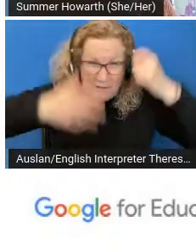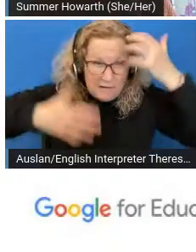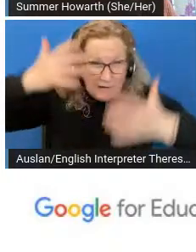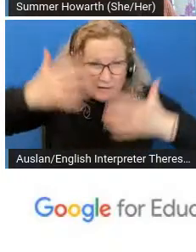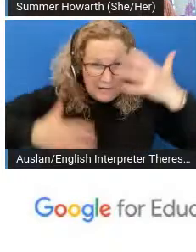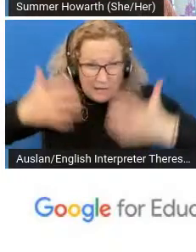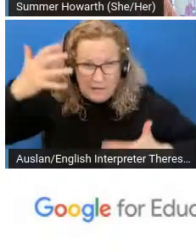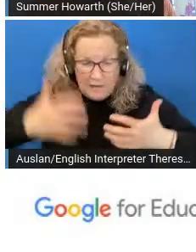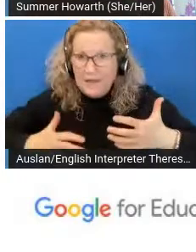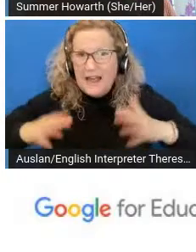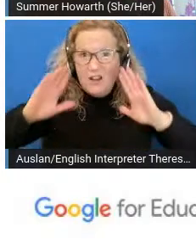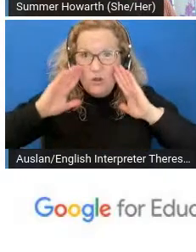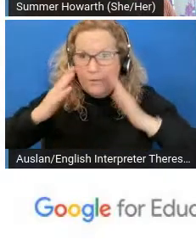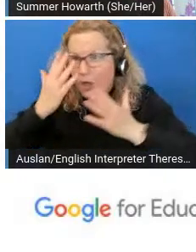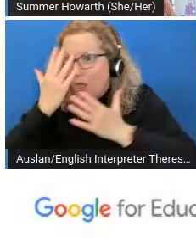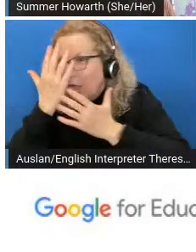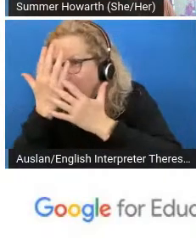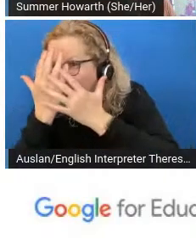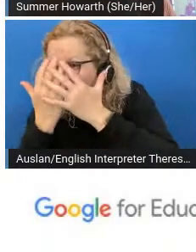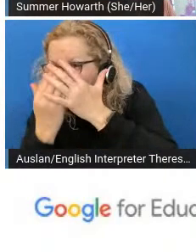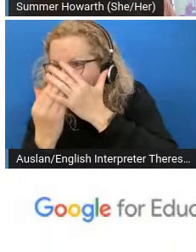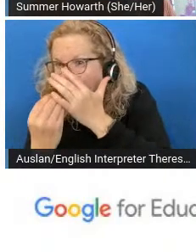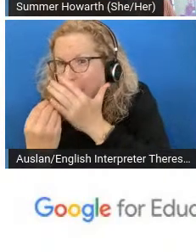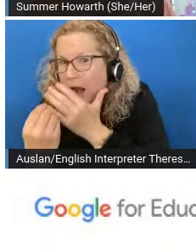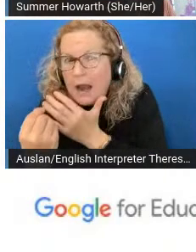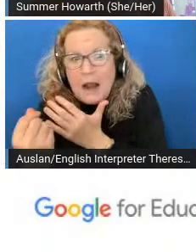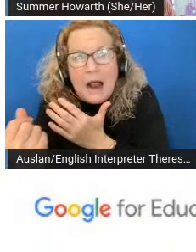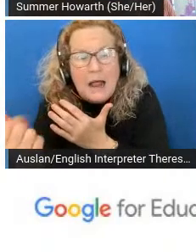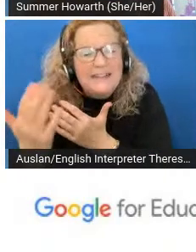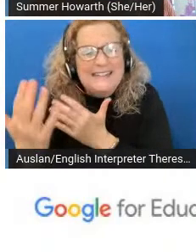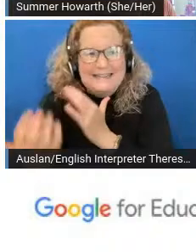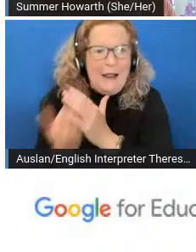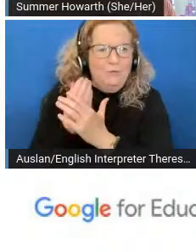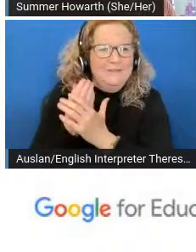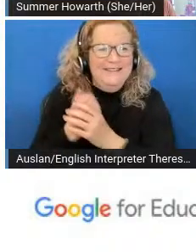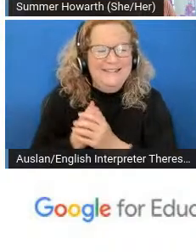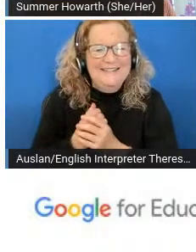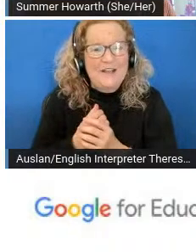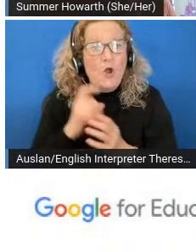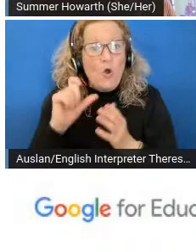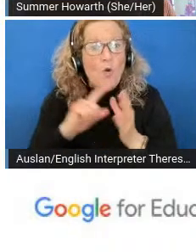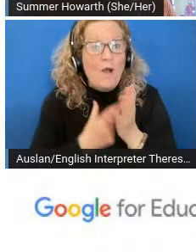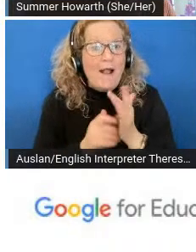so awesome. But you can easily get lost in it. Oh, there's Carmen.